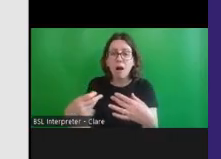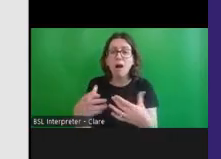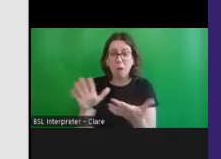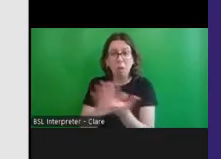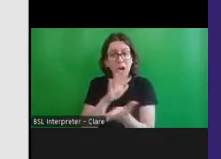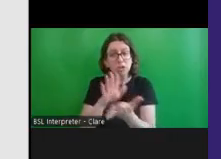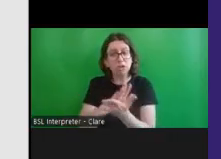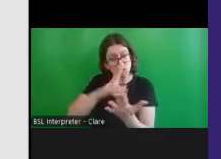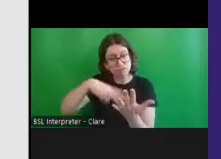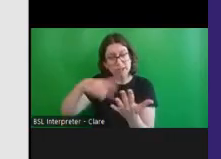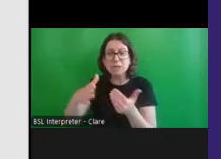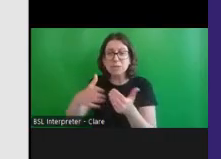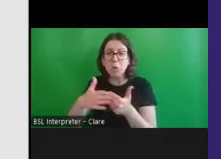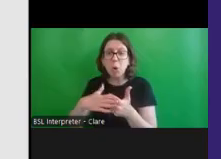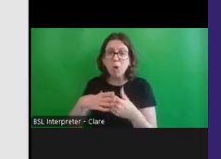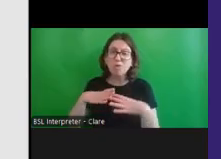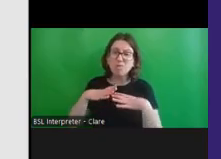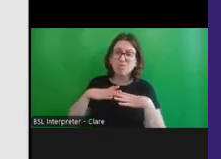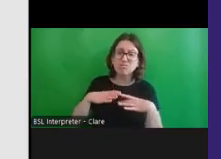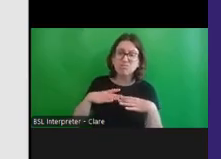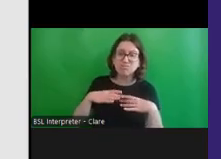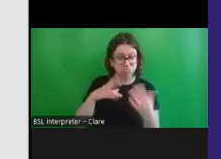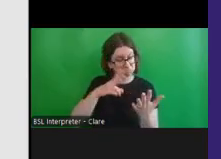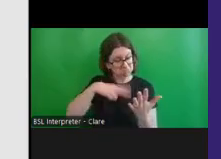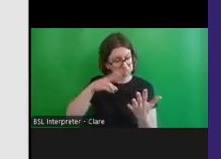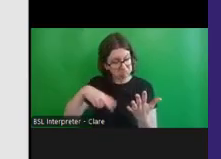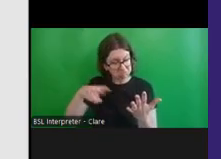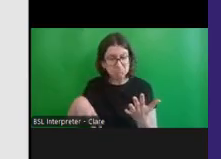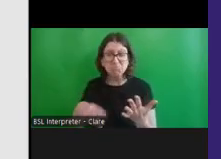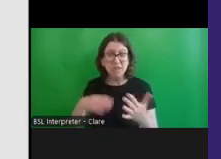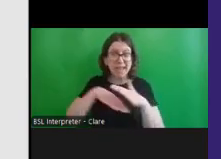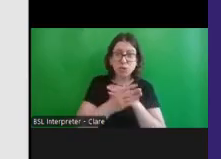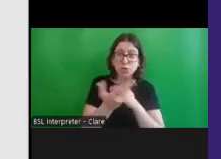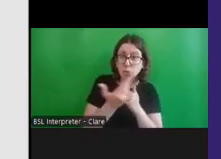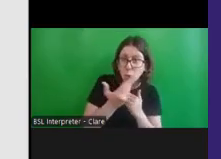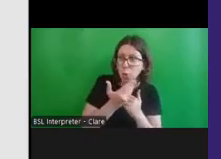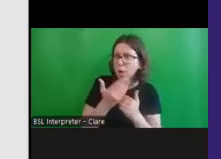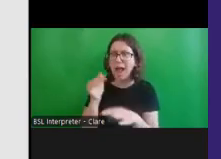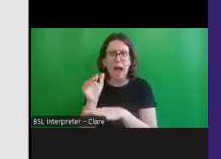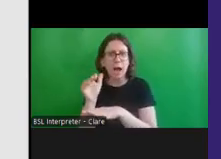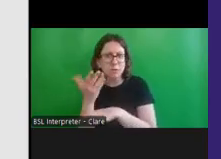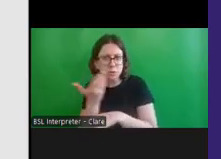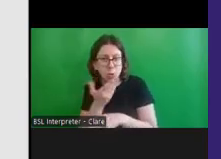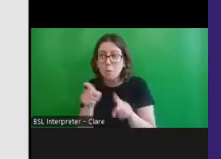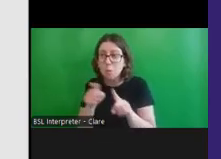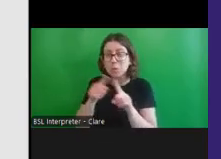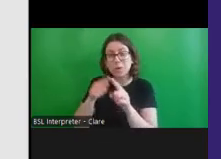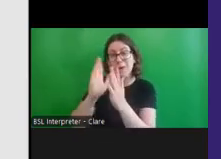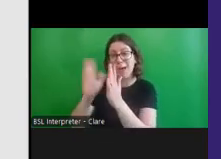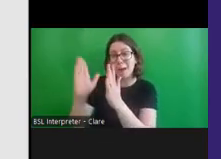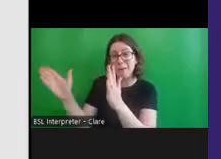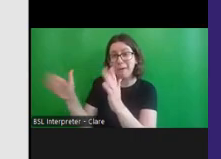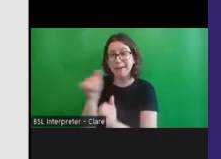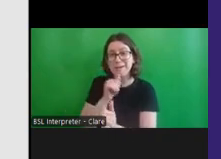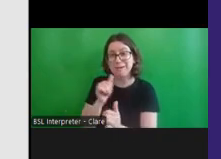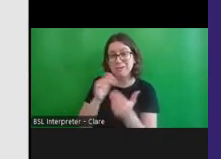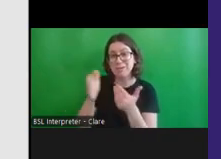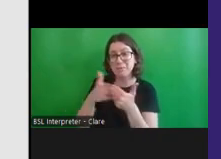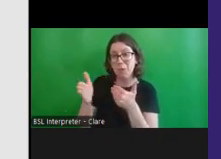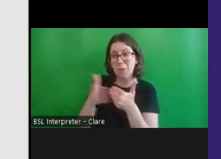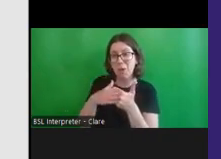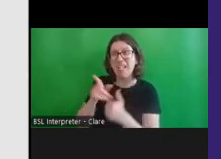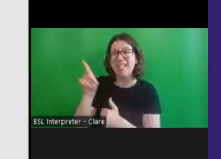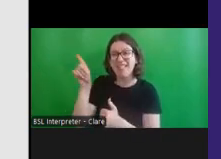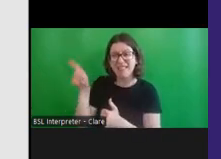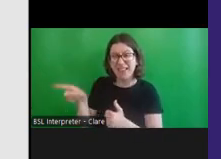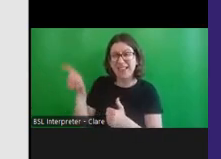time, at school, they read more often, and they use their public library more. So this is trend data that we've had over